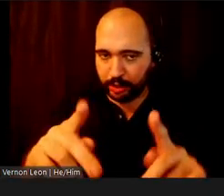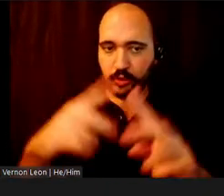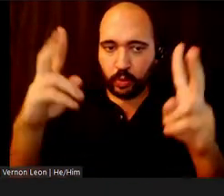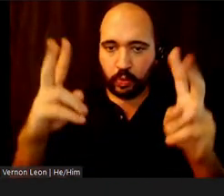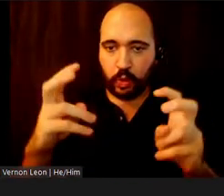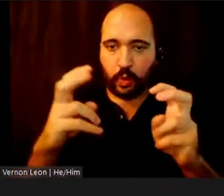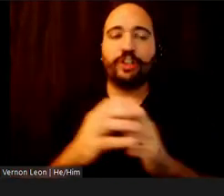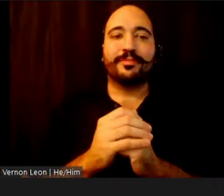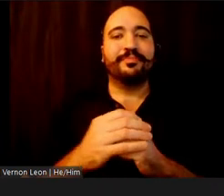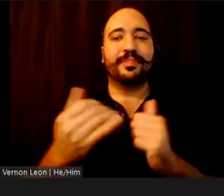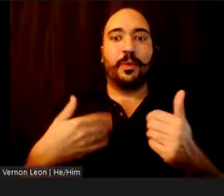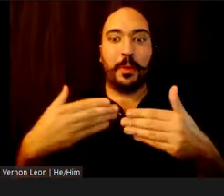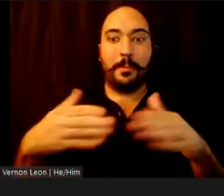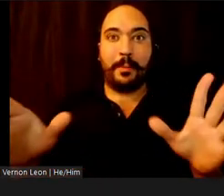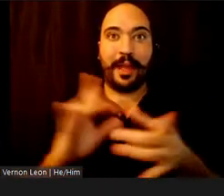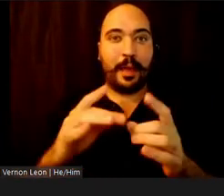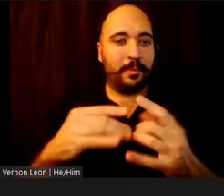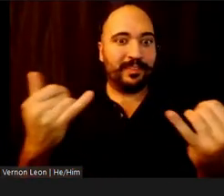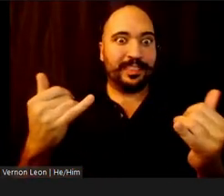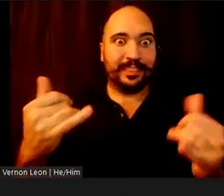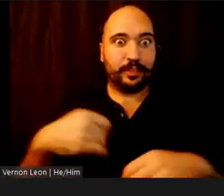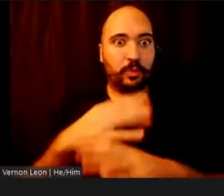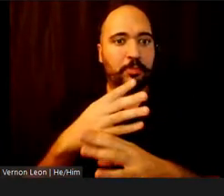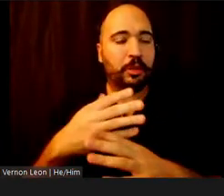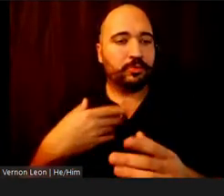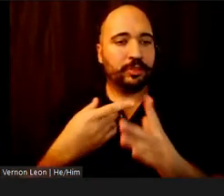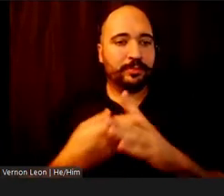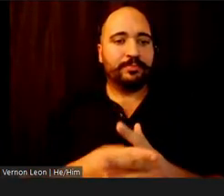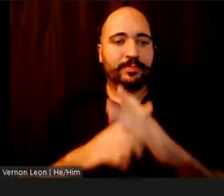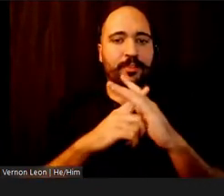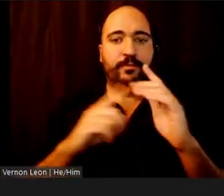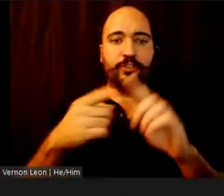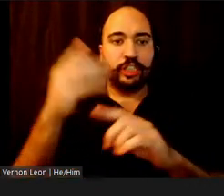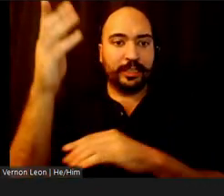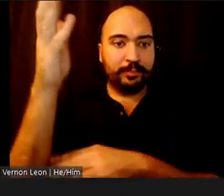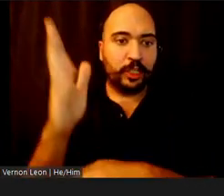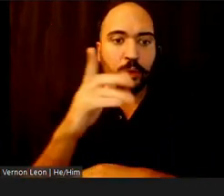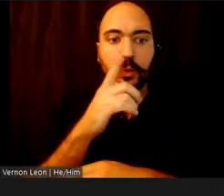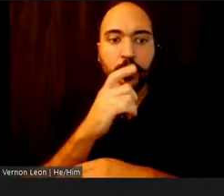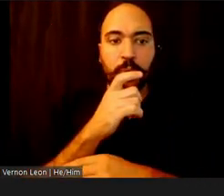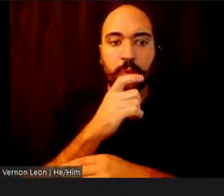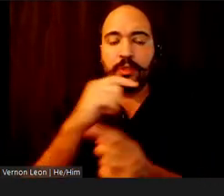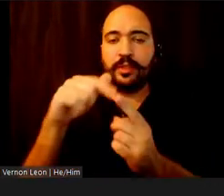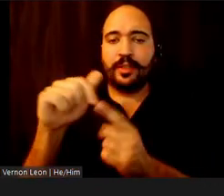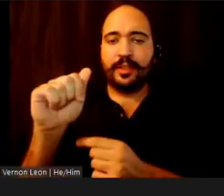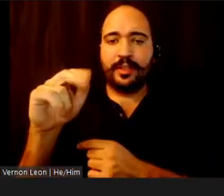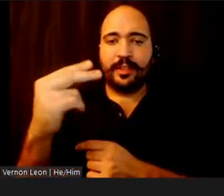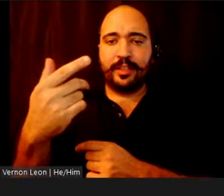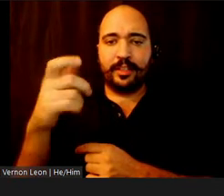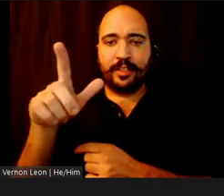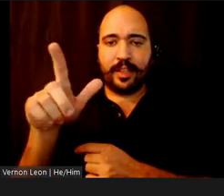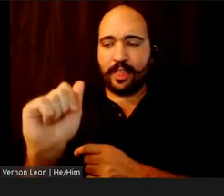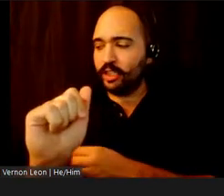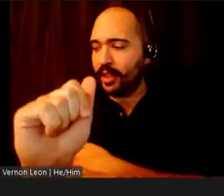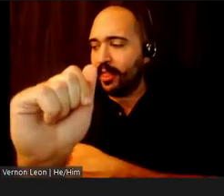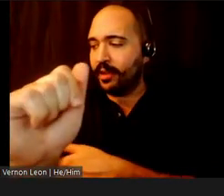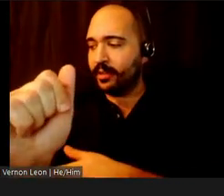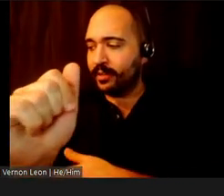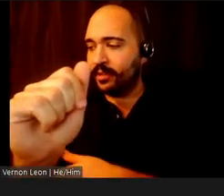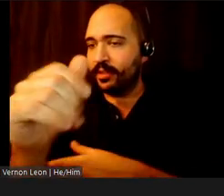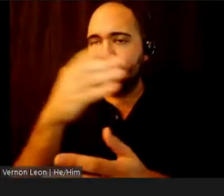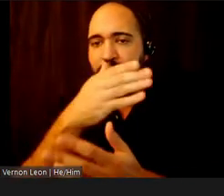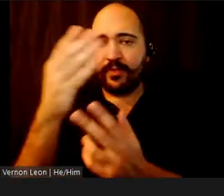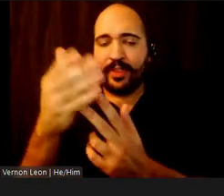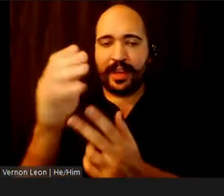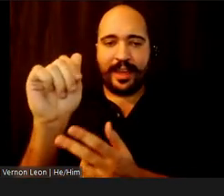public comment portion of today's webinar. Our first speaker is Angela Pulchi followed by Andrew